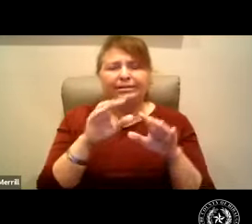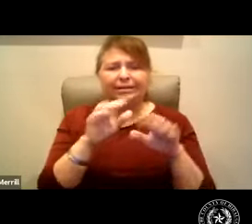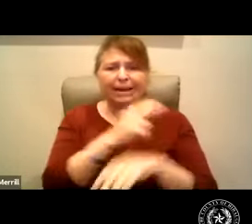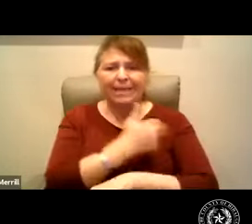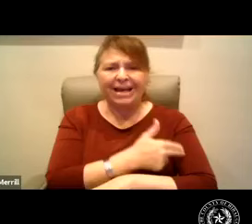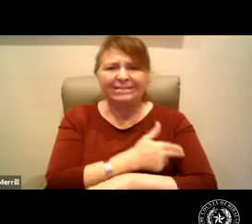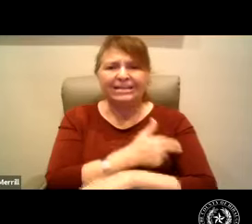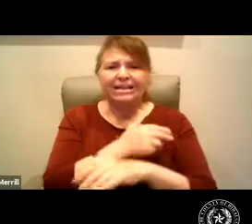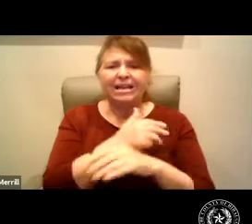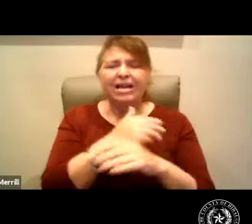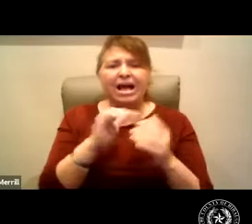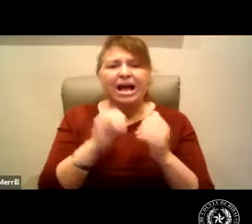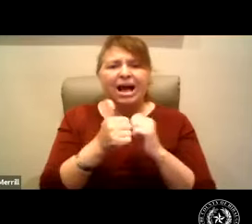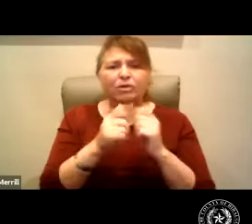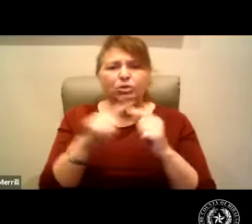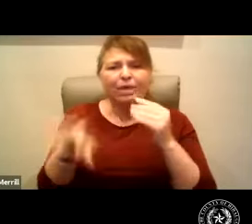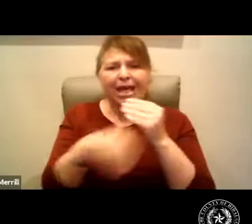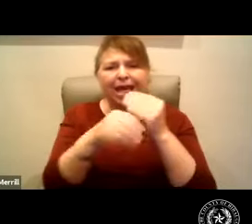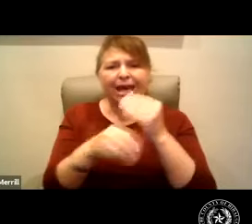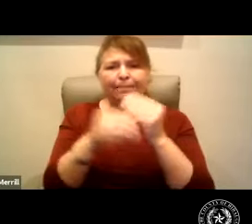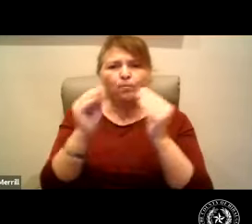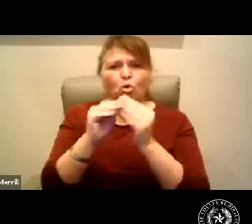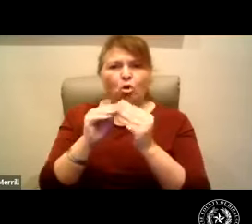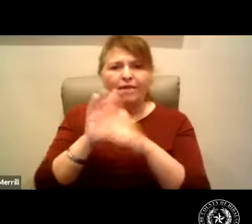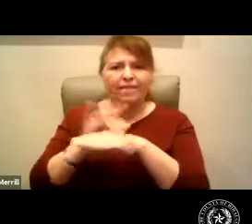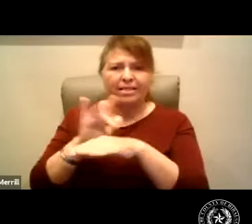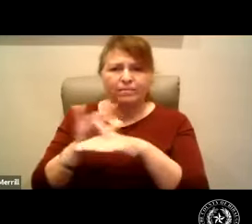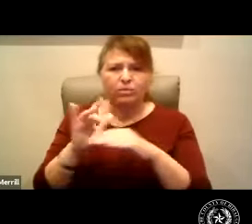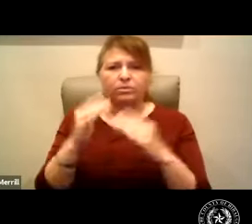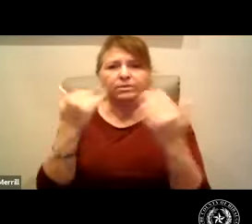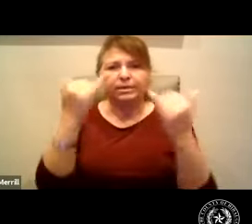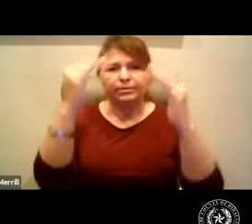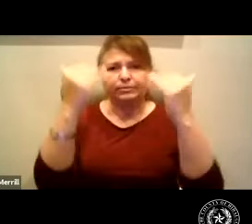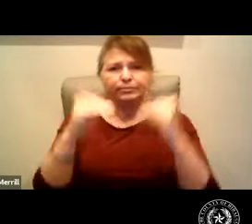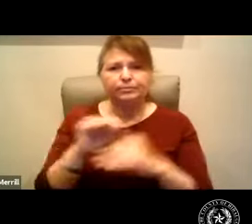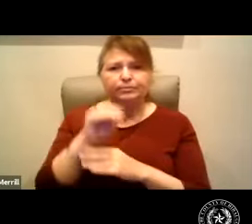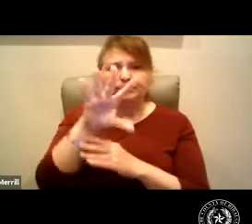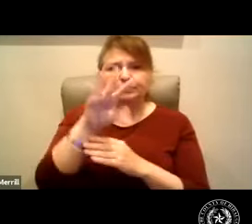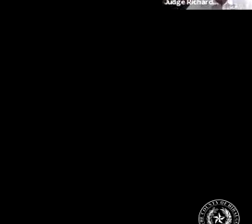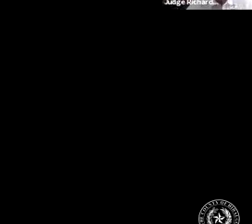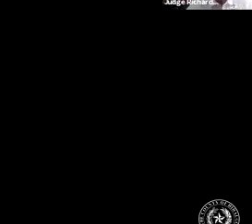Well, today, if you can put on the next slide.